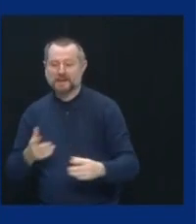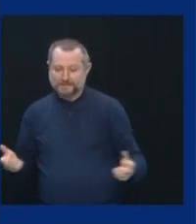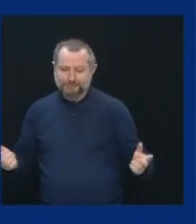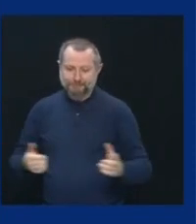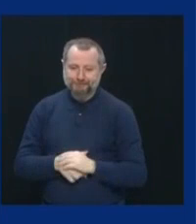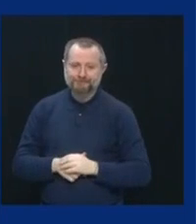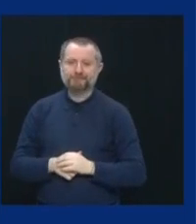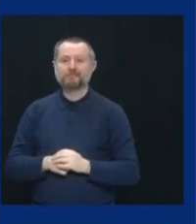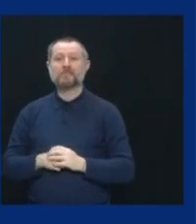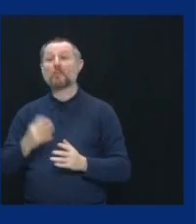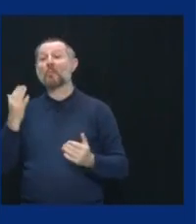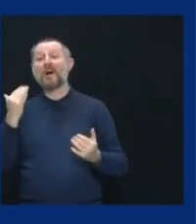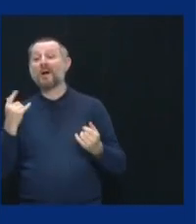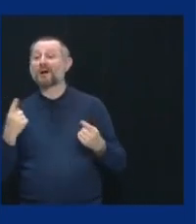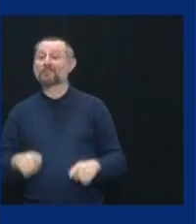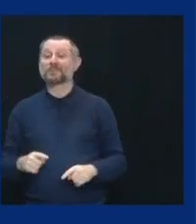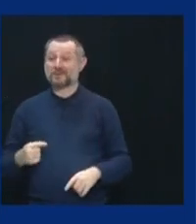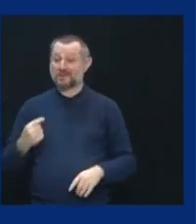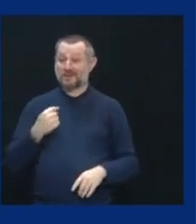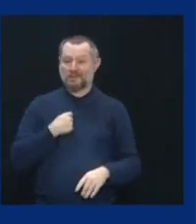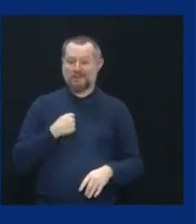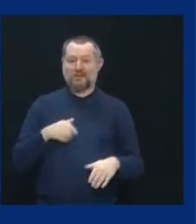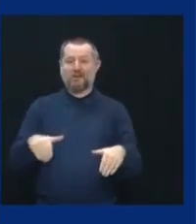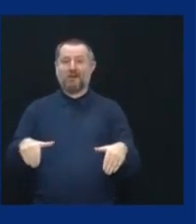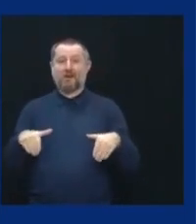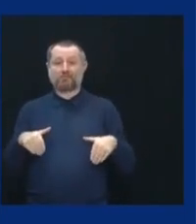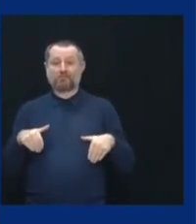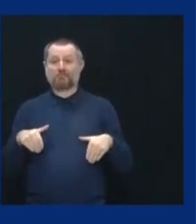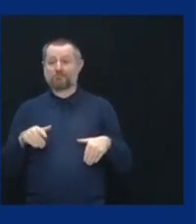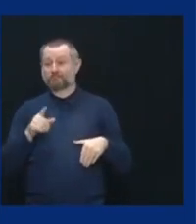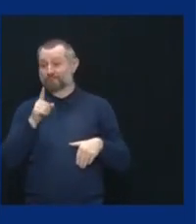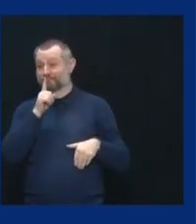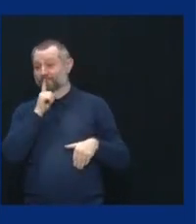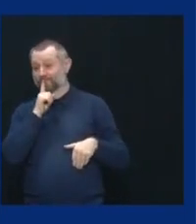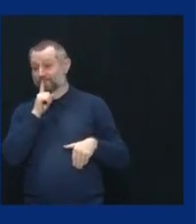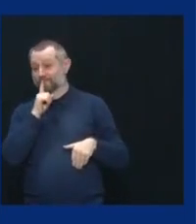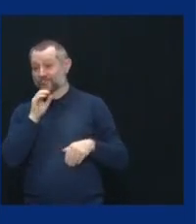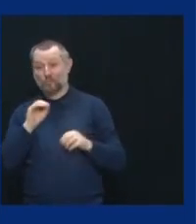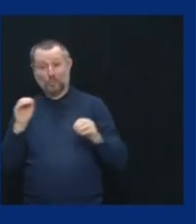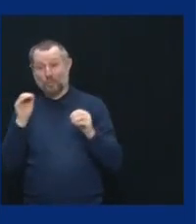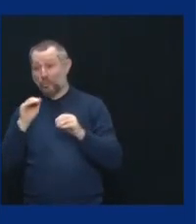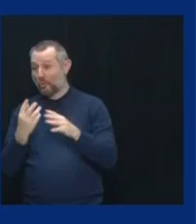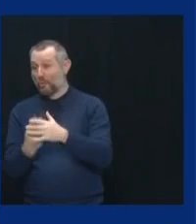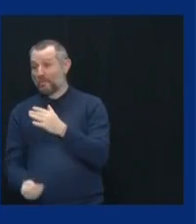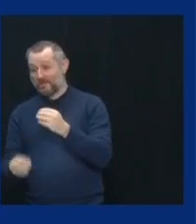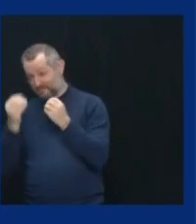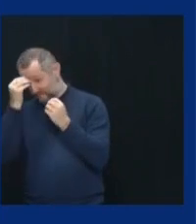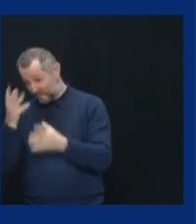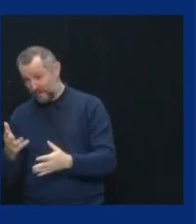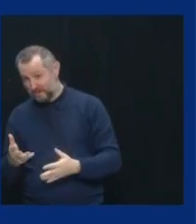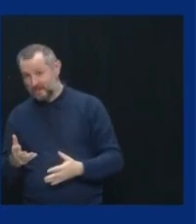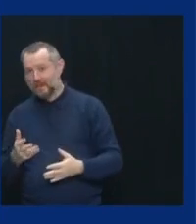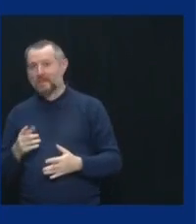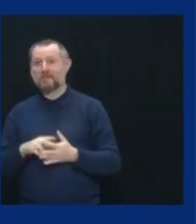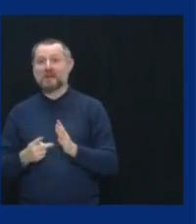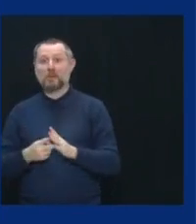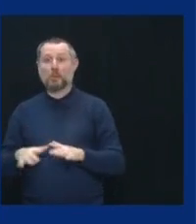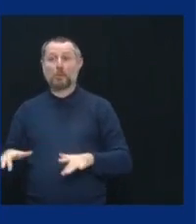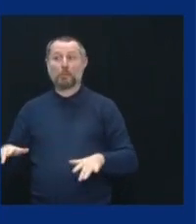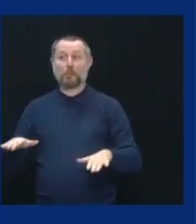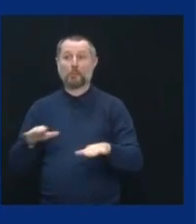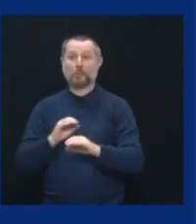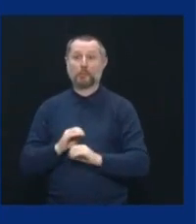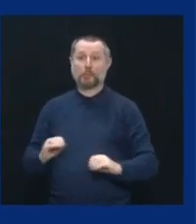because what happened as a result was it created a void. And when you create a void